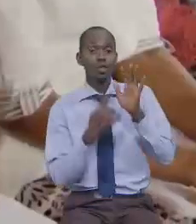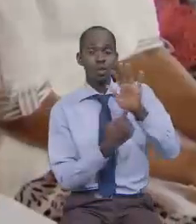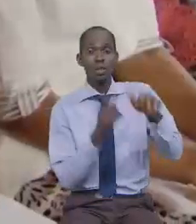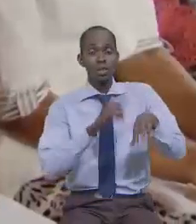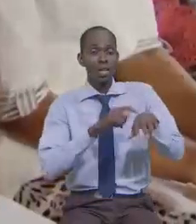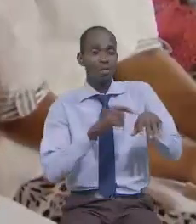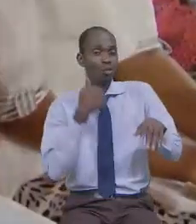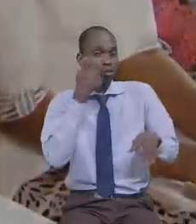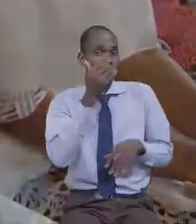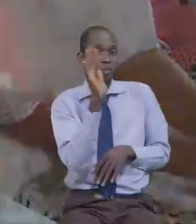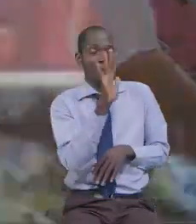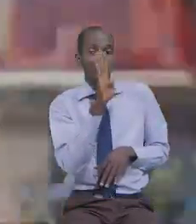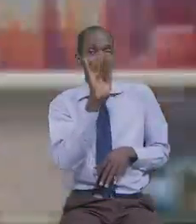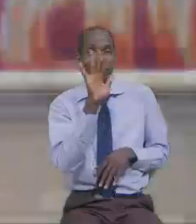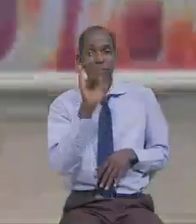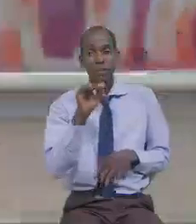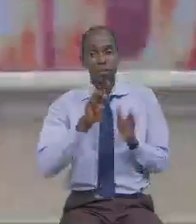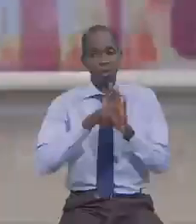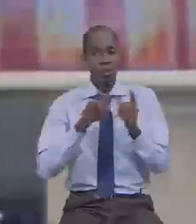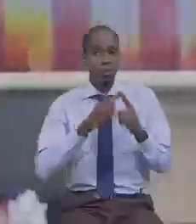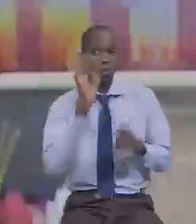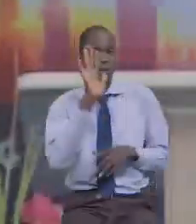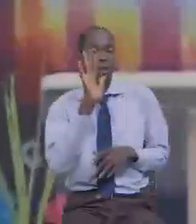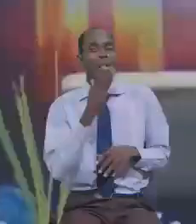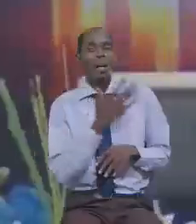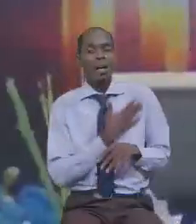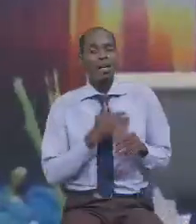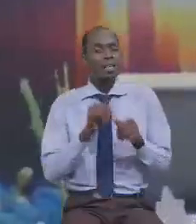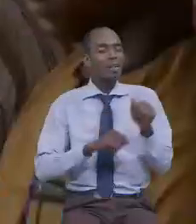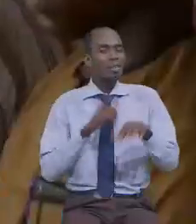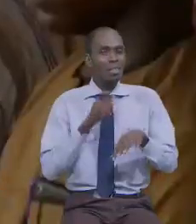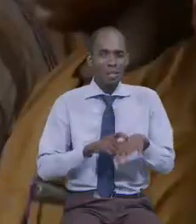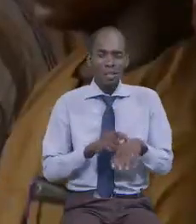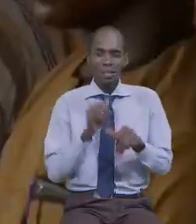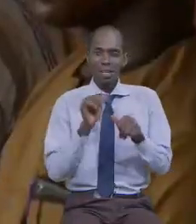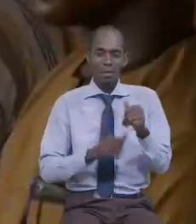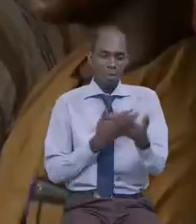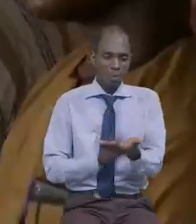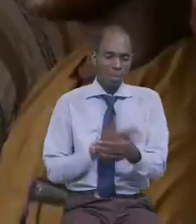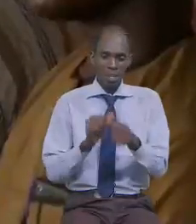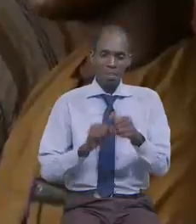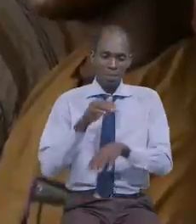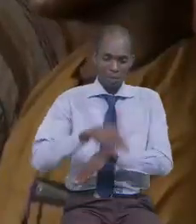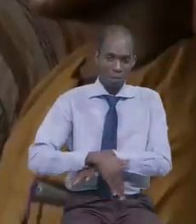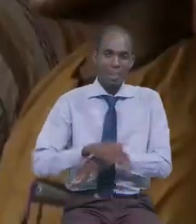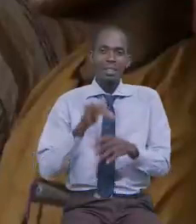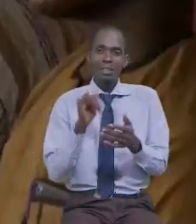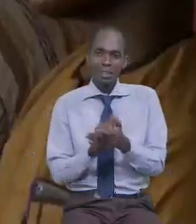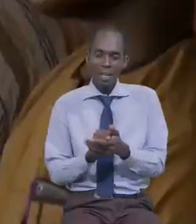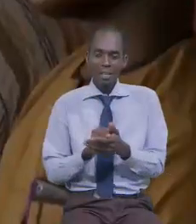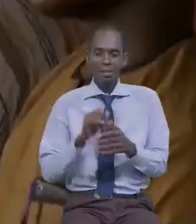5:15, that clock is correct. Am I right? That